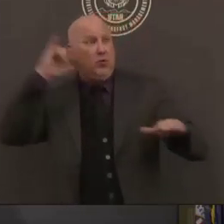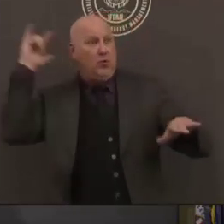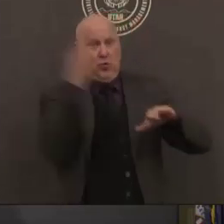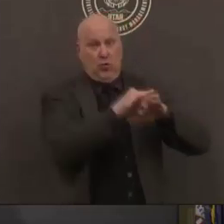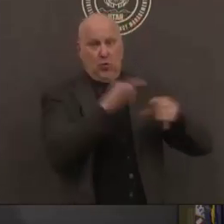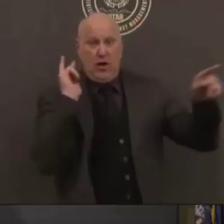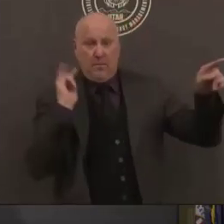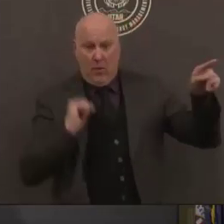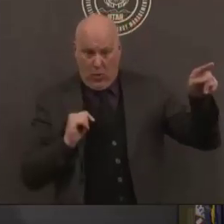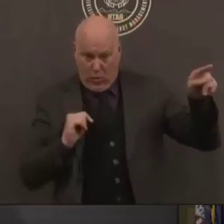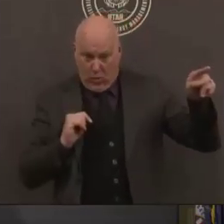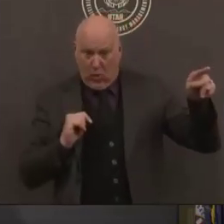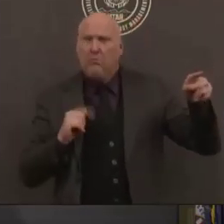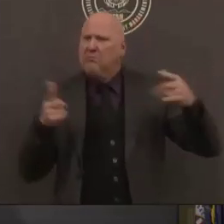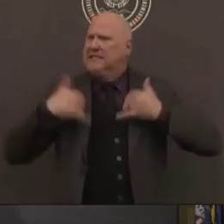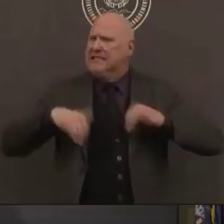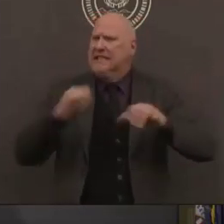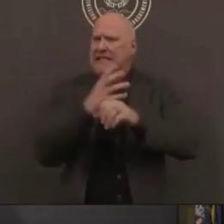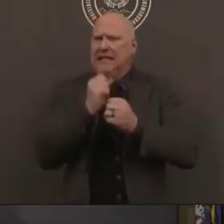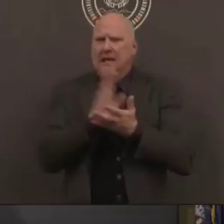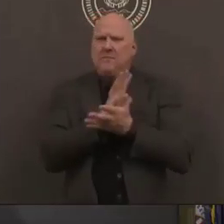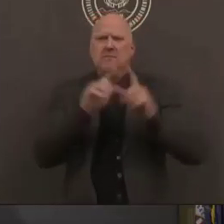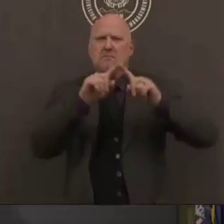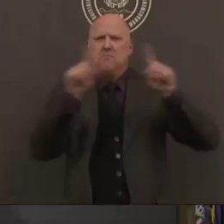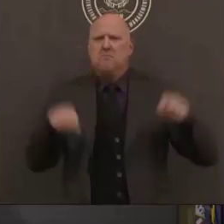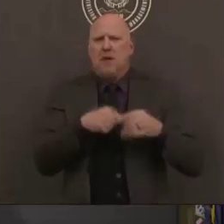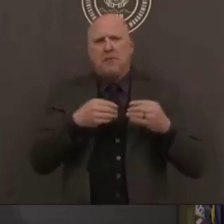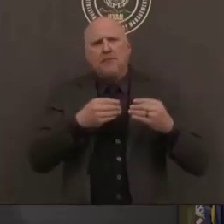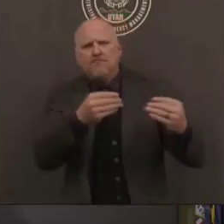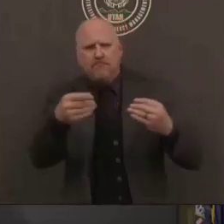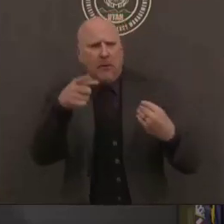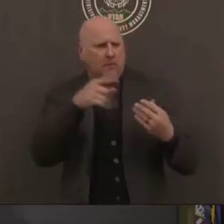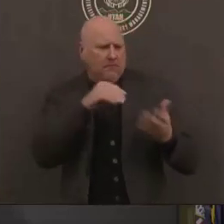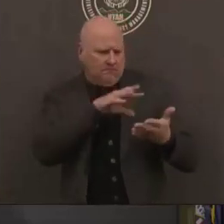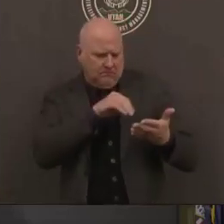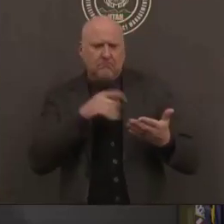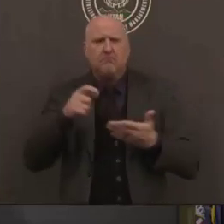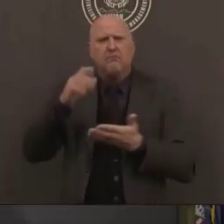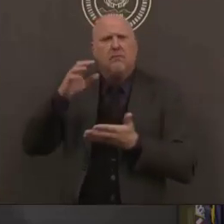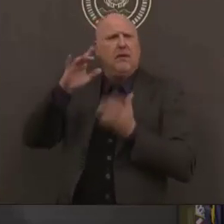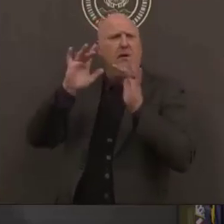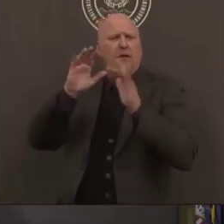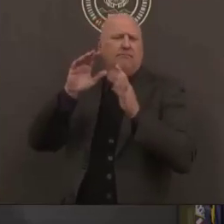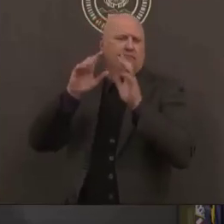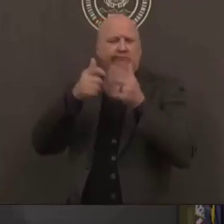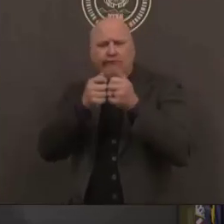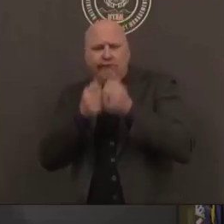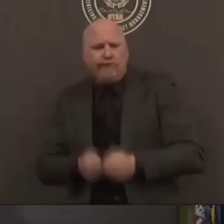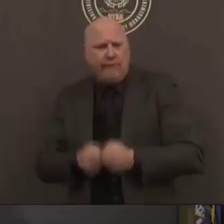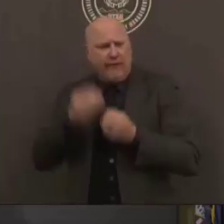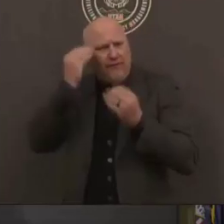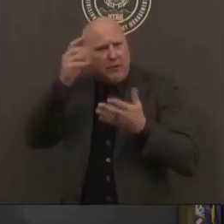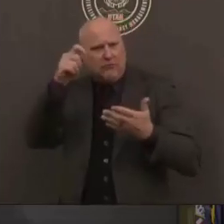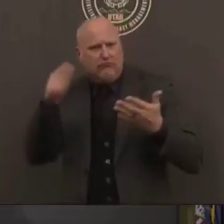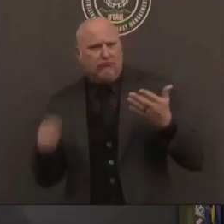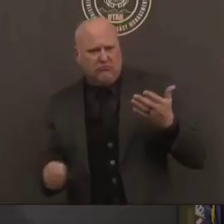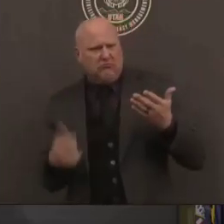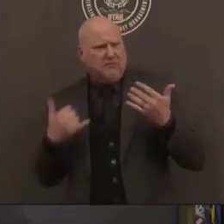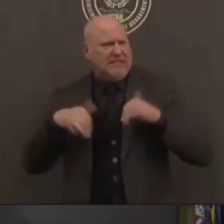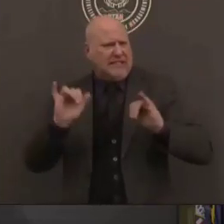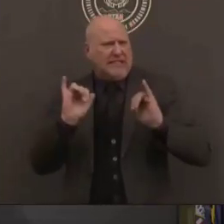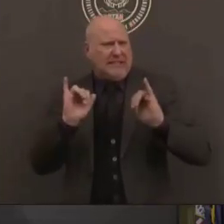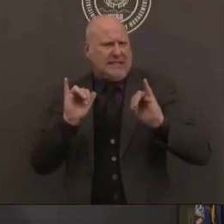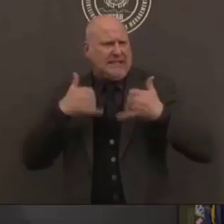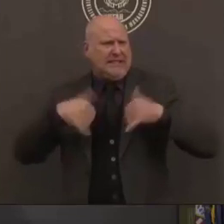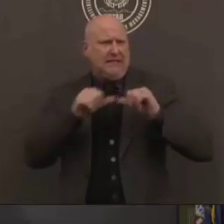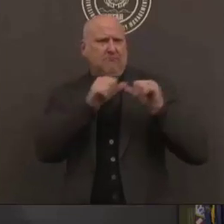postcard with a QR code on it. And when they scan that QR code, it directs them to that same website, entry.utah.gov. And